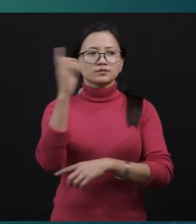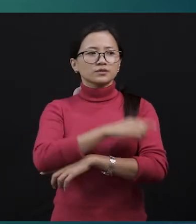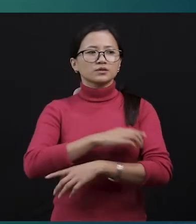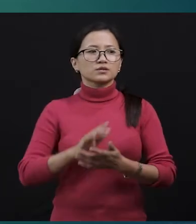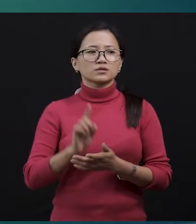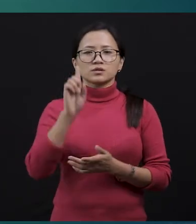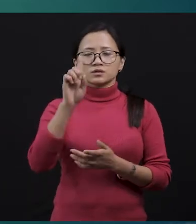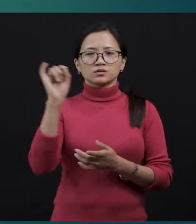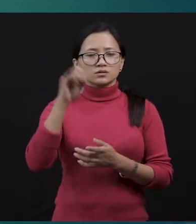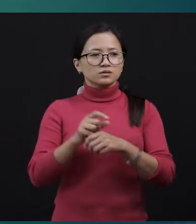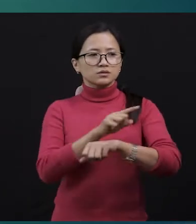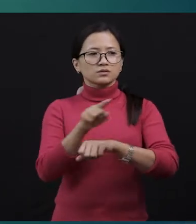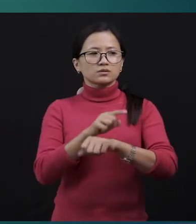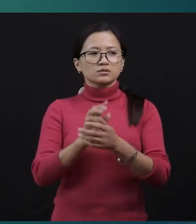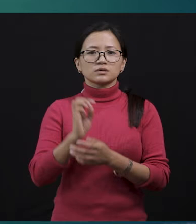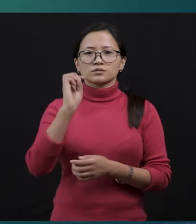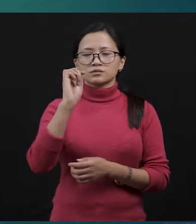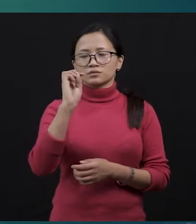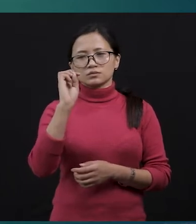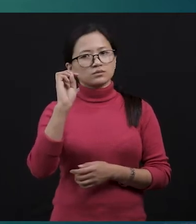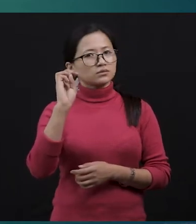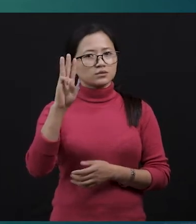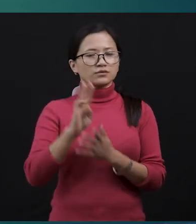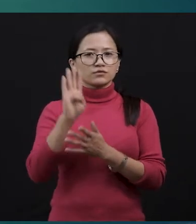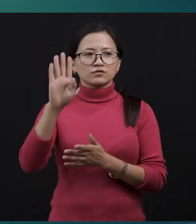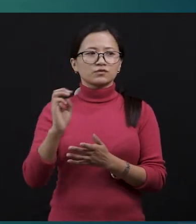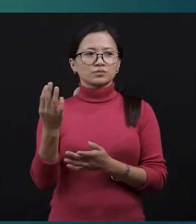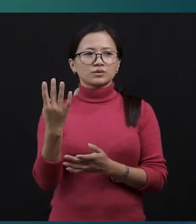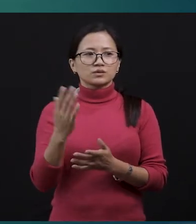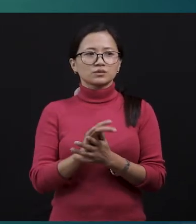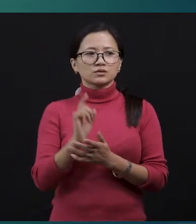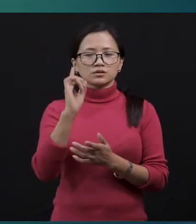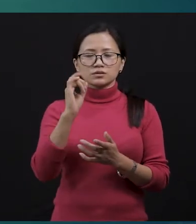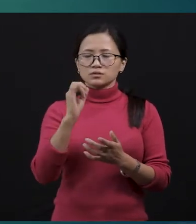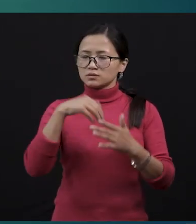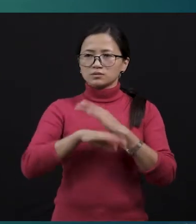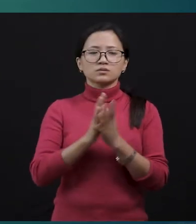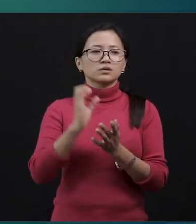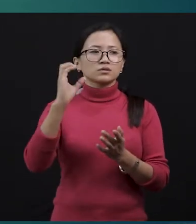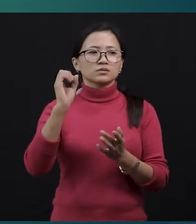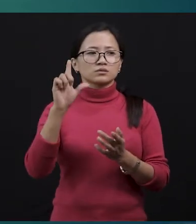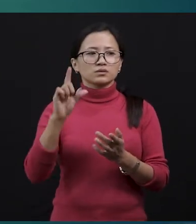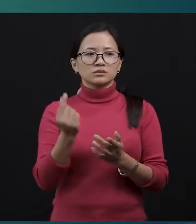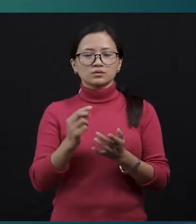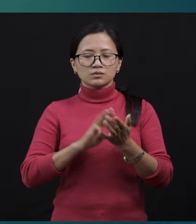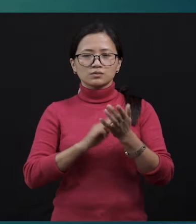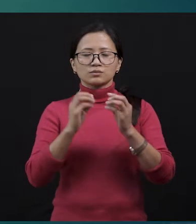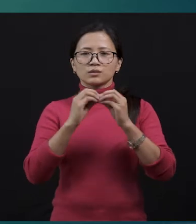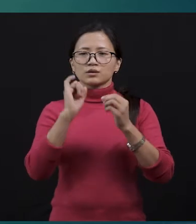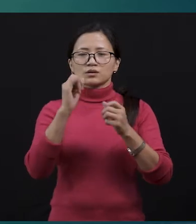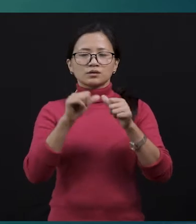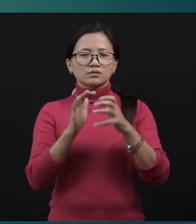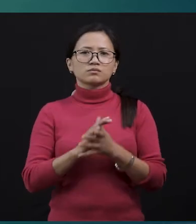34 minutes in Colombia. I repeat, 15 days. 15 days, 16 hours, and 34 minutes